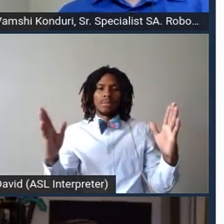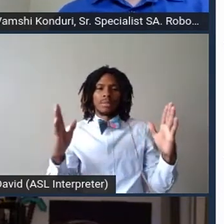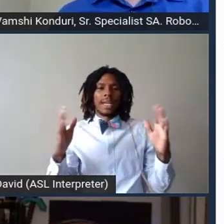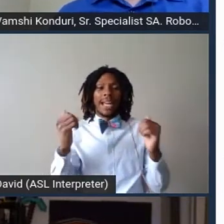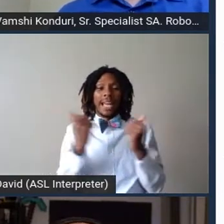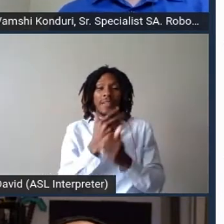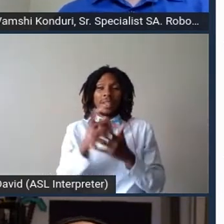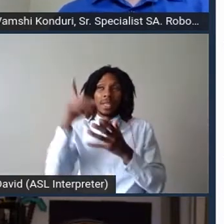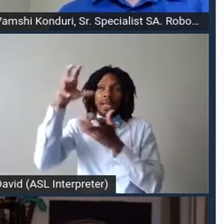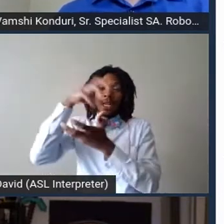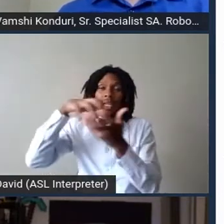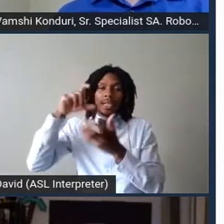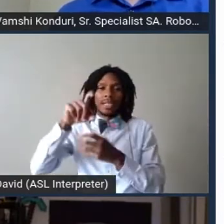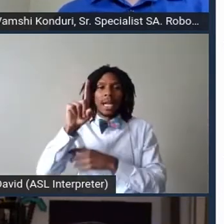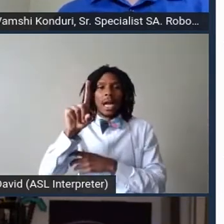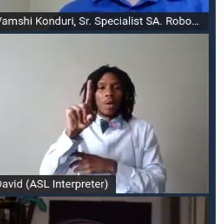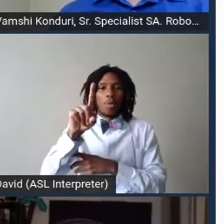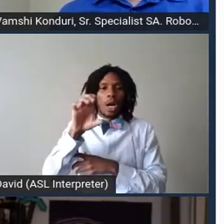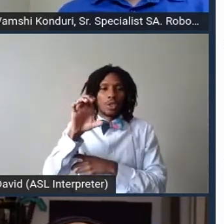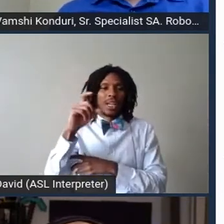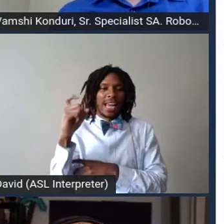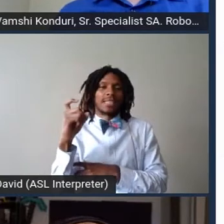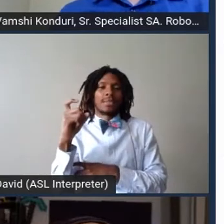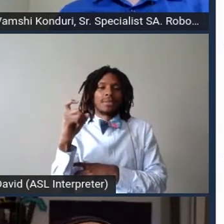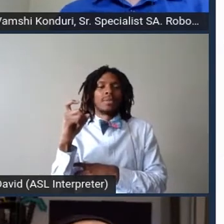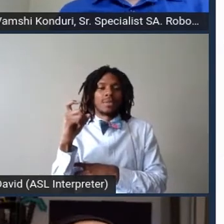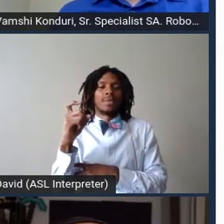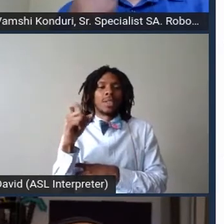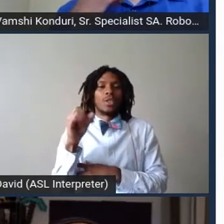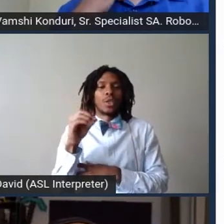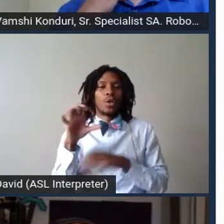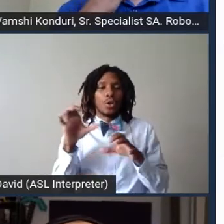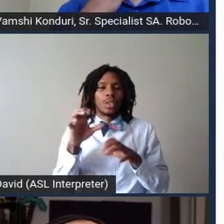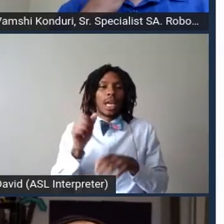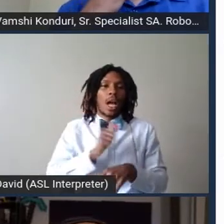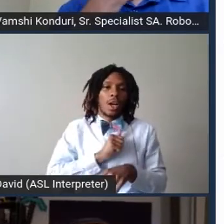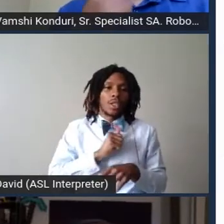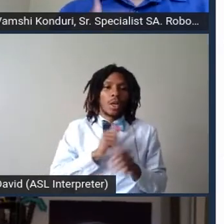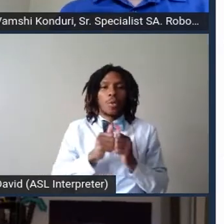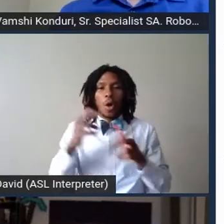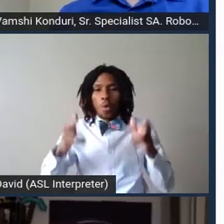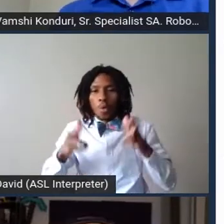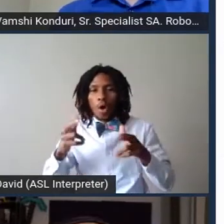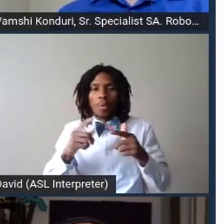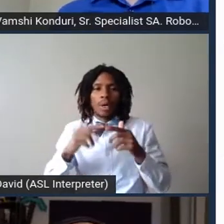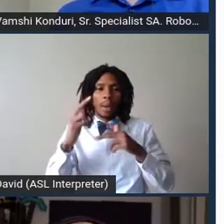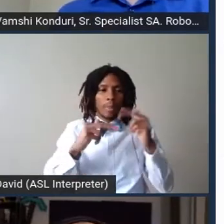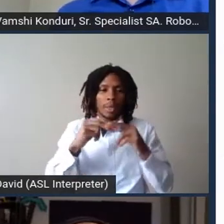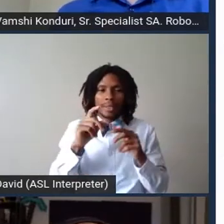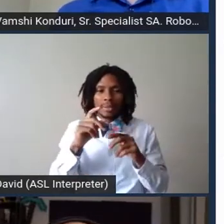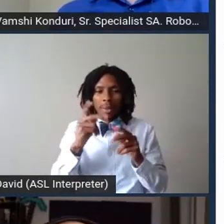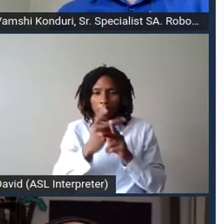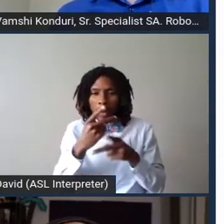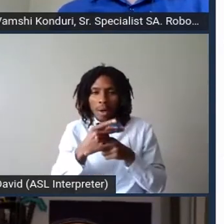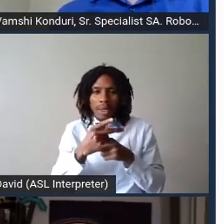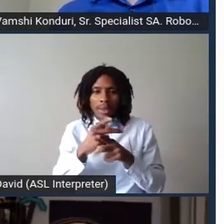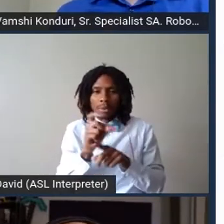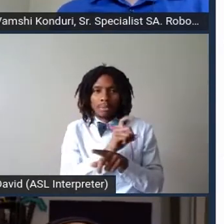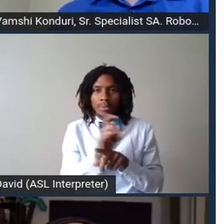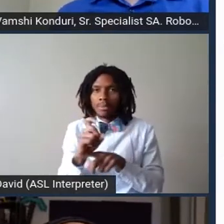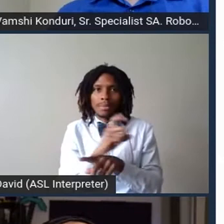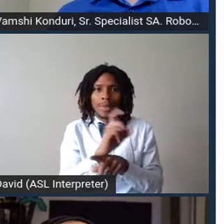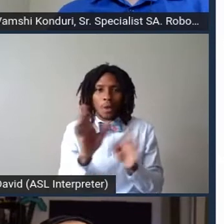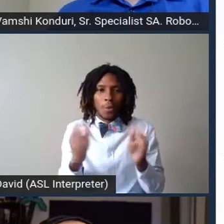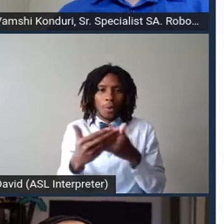be 100x. Yes. And of course, you know, doing things manually with robots by building your little prototype to run around your room is not